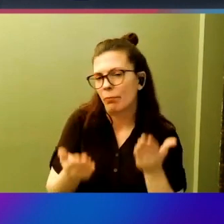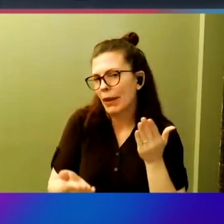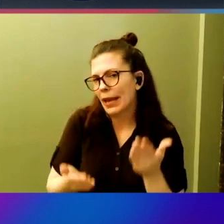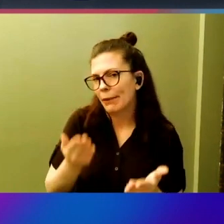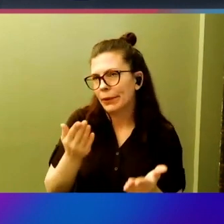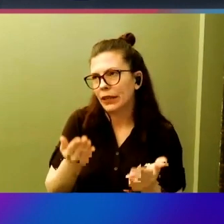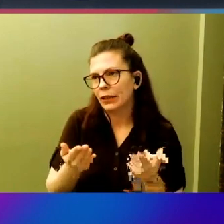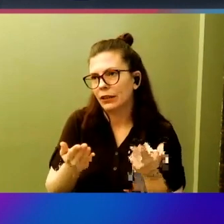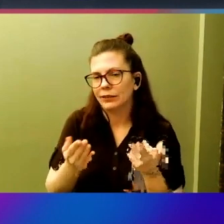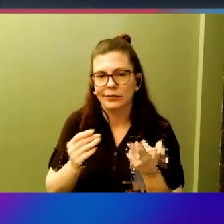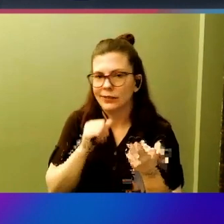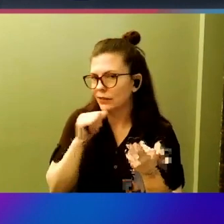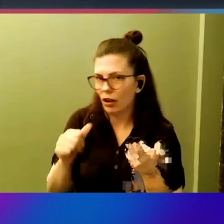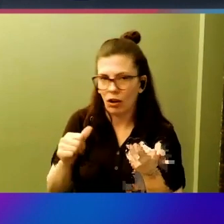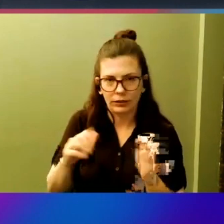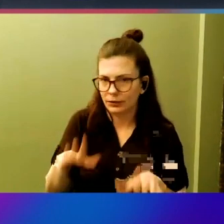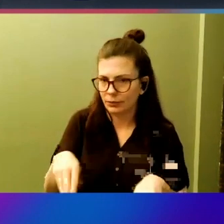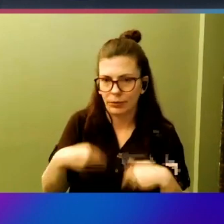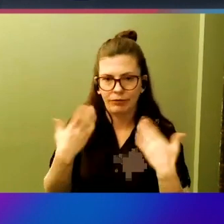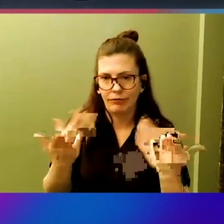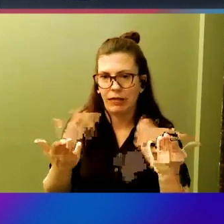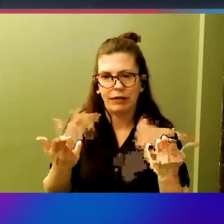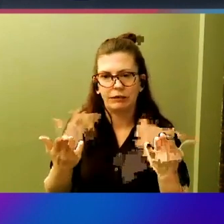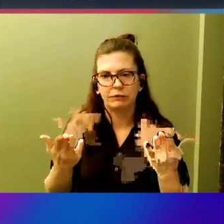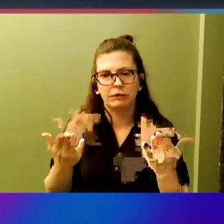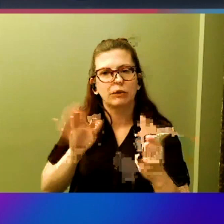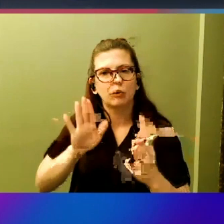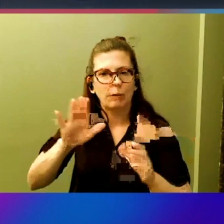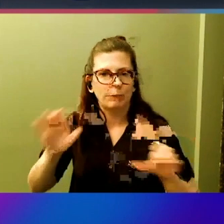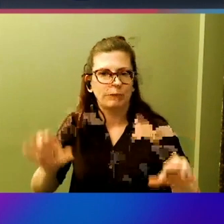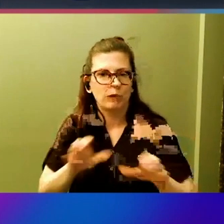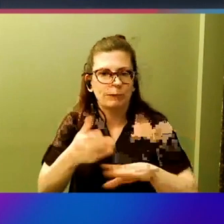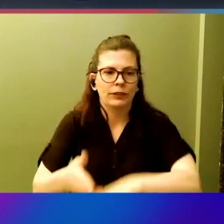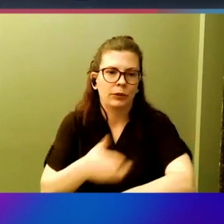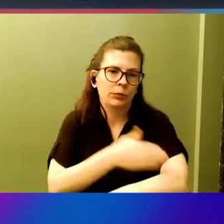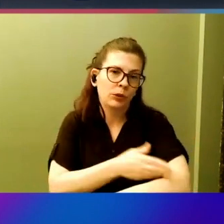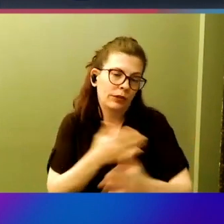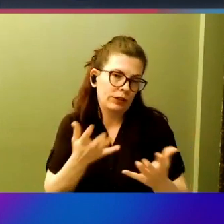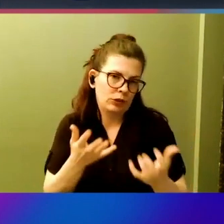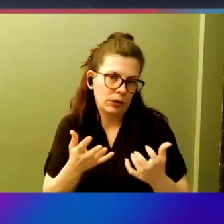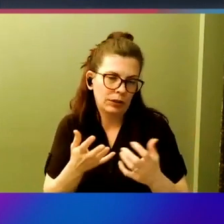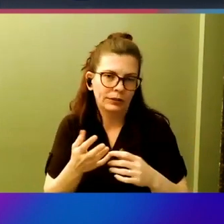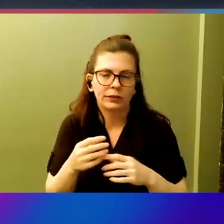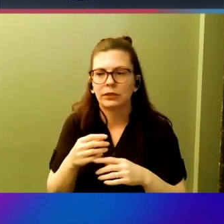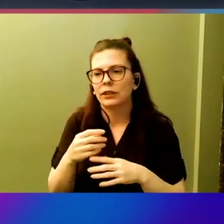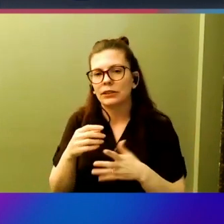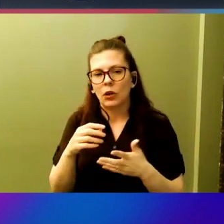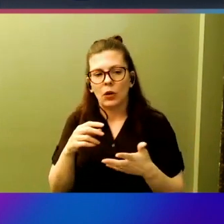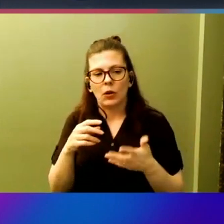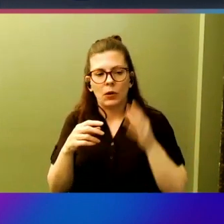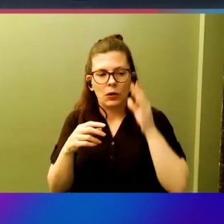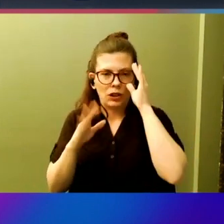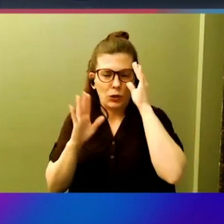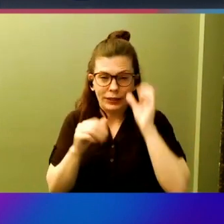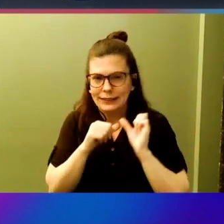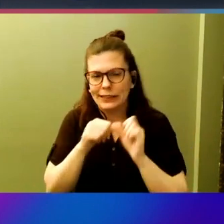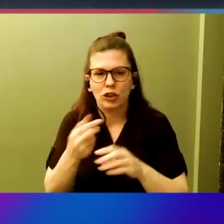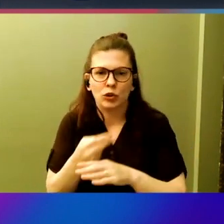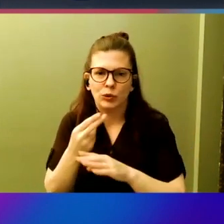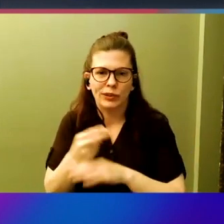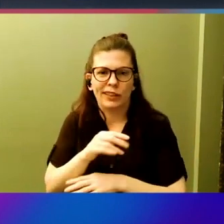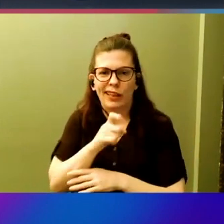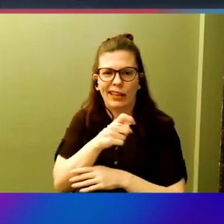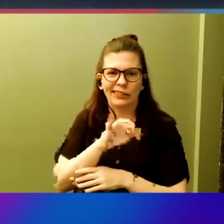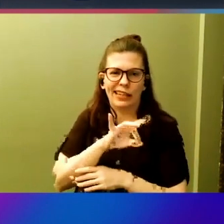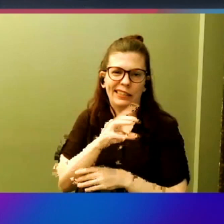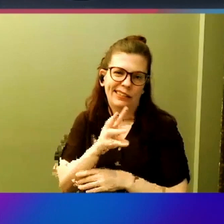not give you the desired performance improvement that you would want. In that case, you would just want to continue using the x86. Like at the end